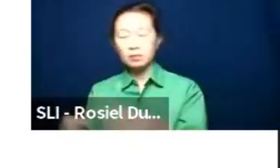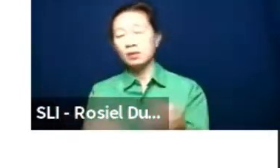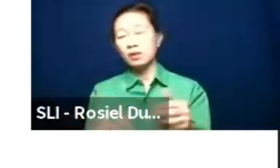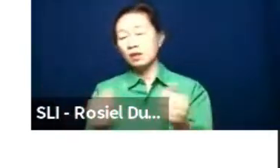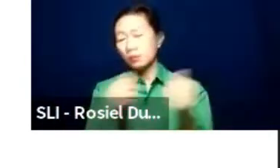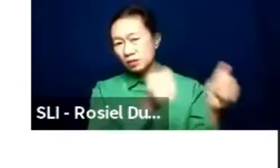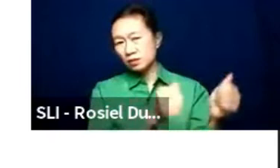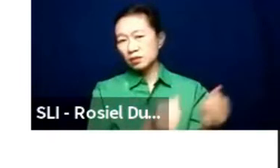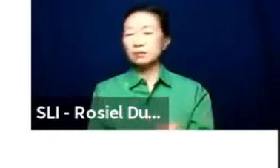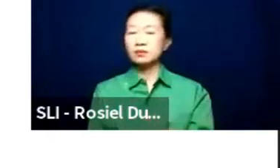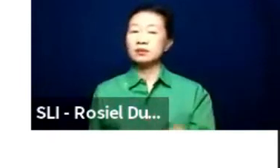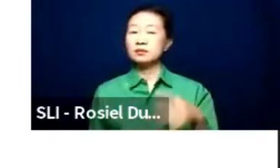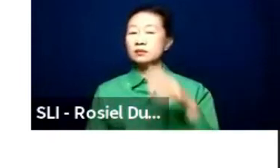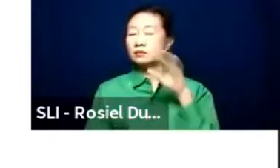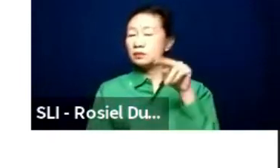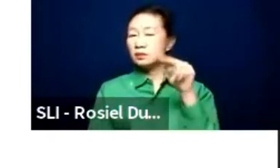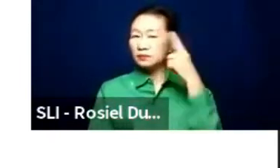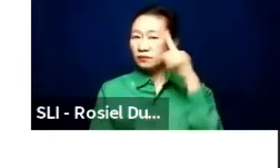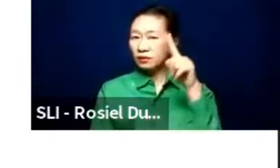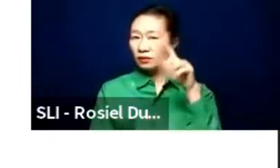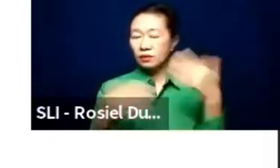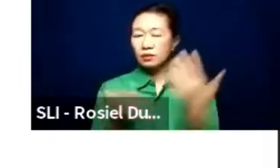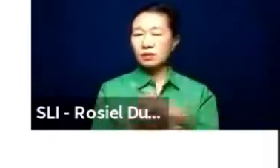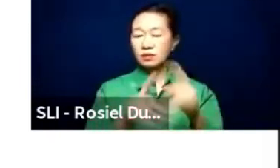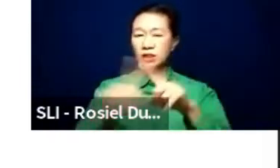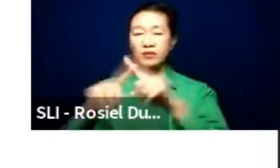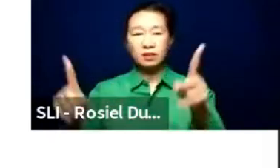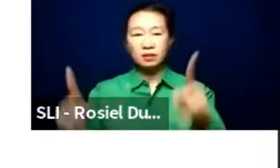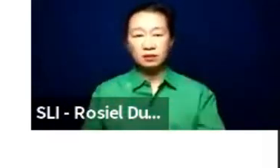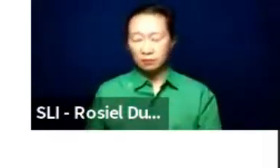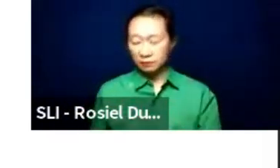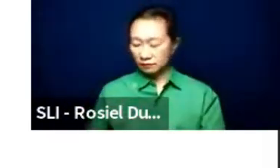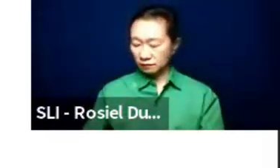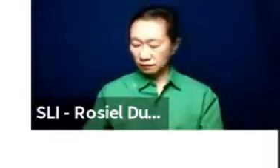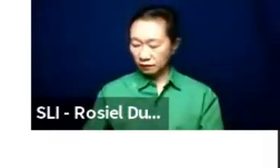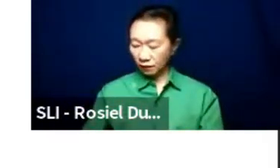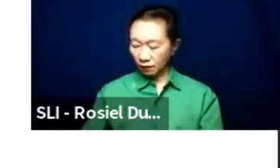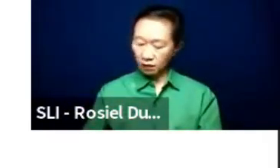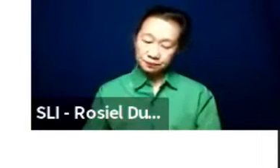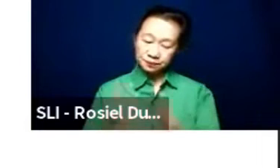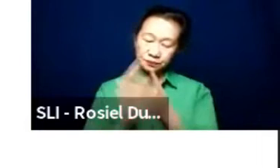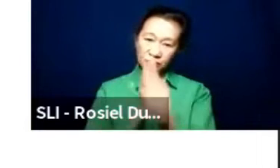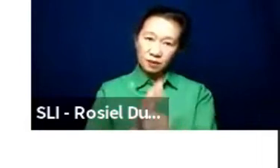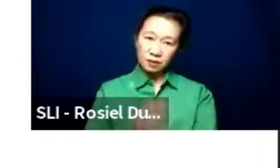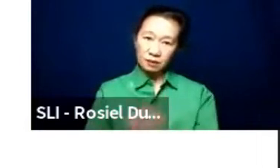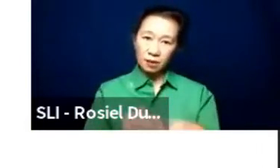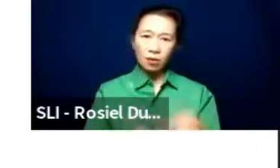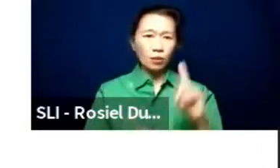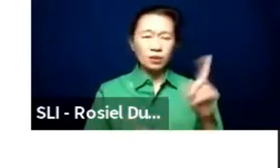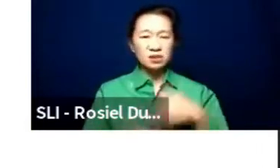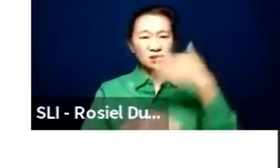are great in teaching them all these different skills, no, sequencing,